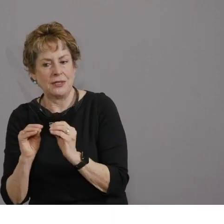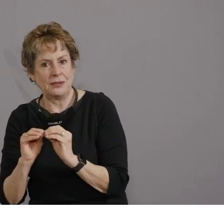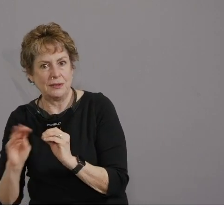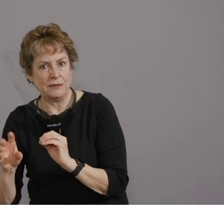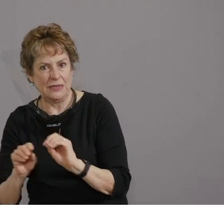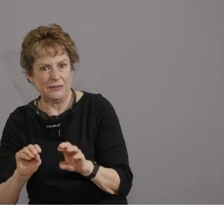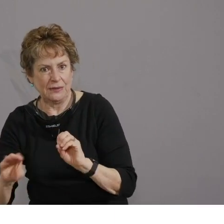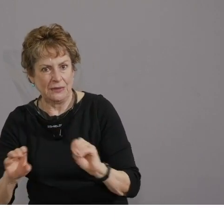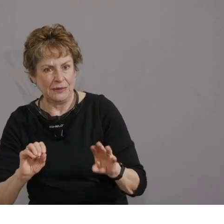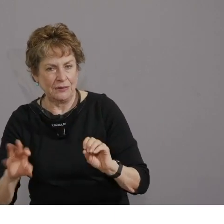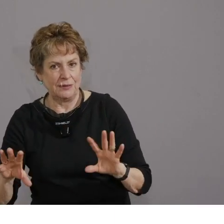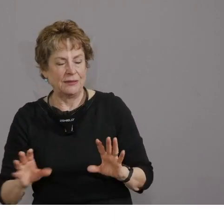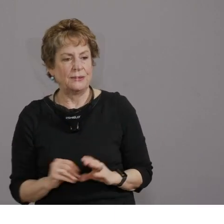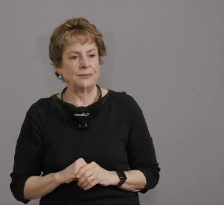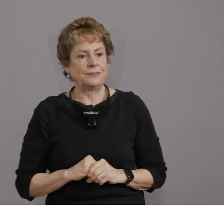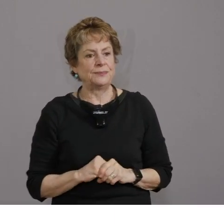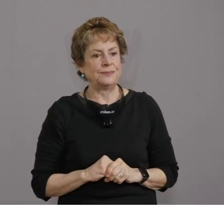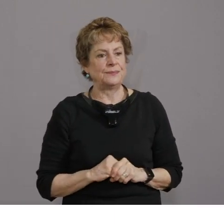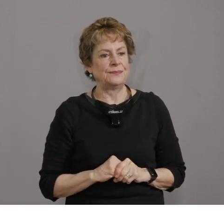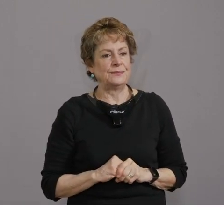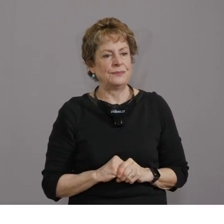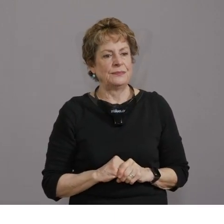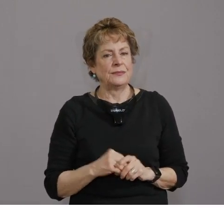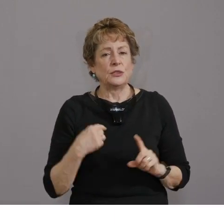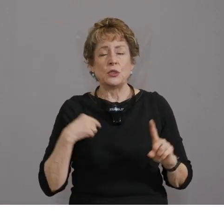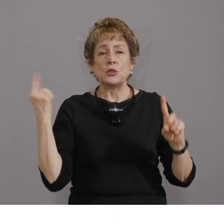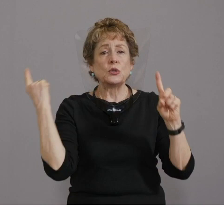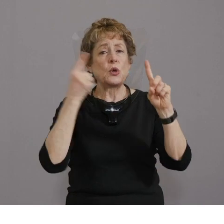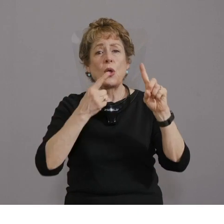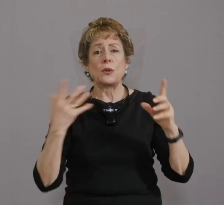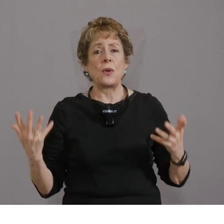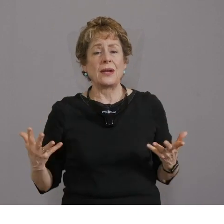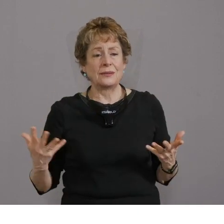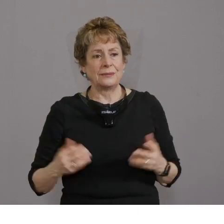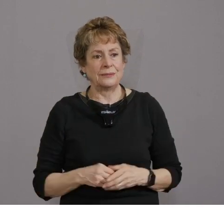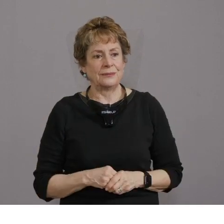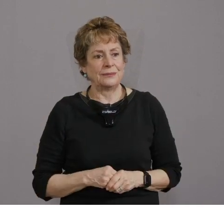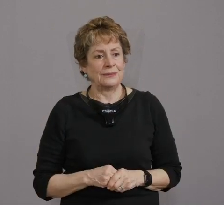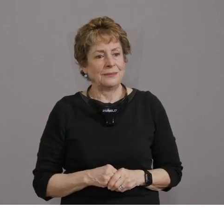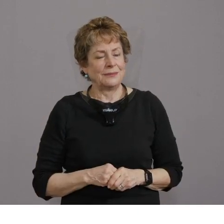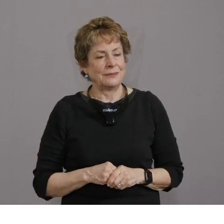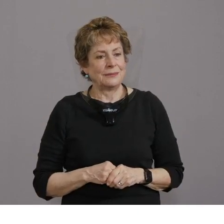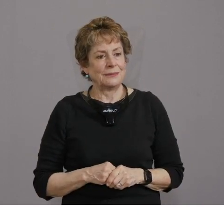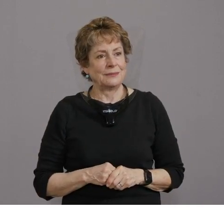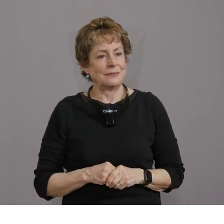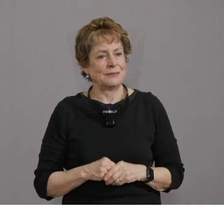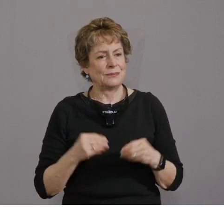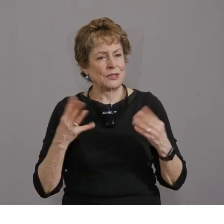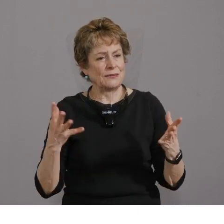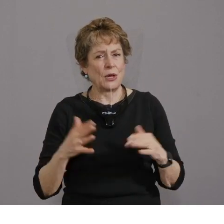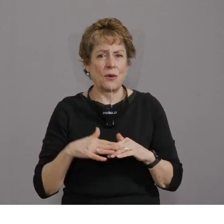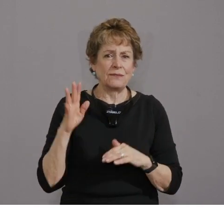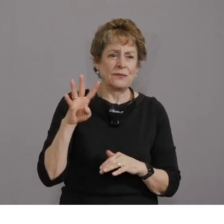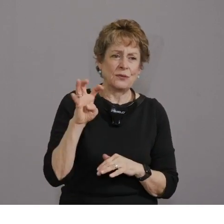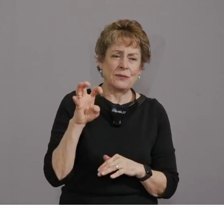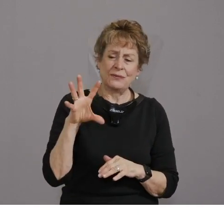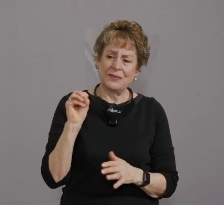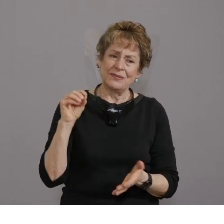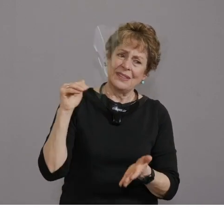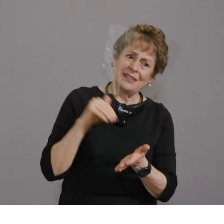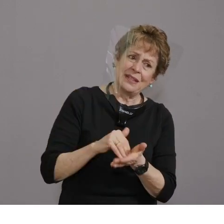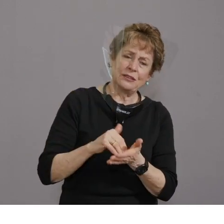our goal is to cover approximately 450,000 residents and staff over the next couple of months.